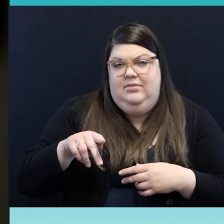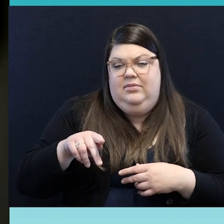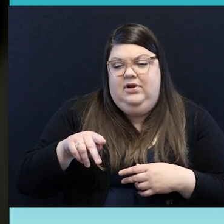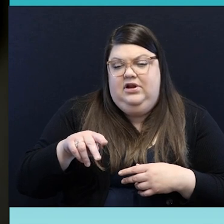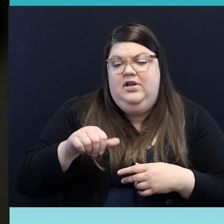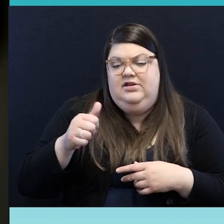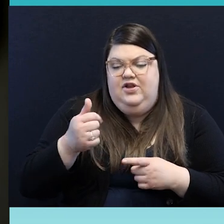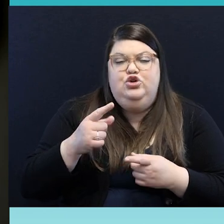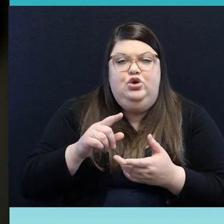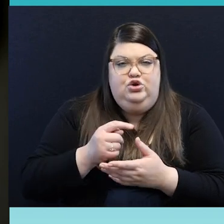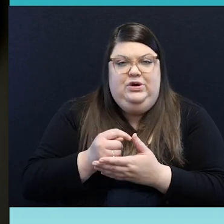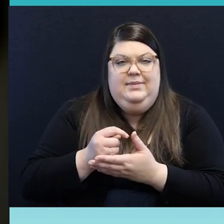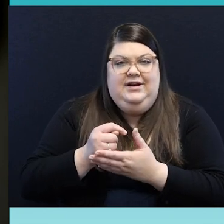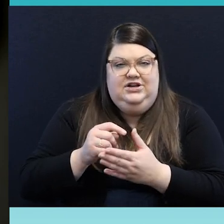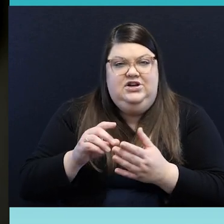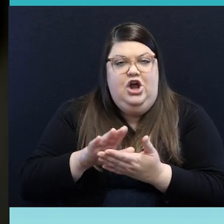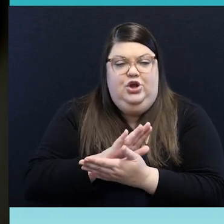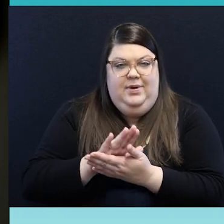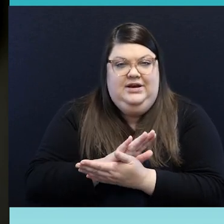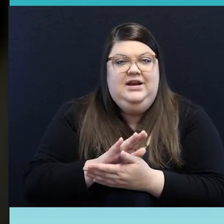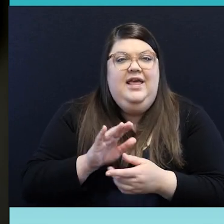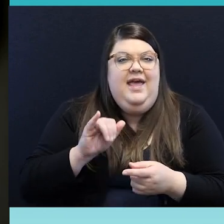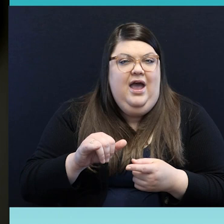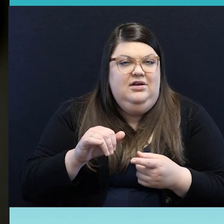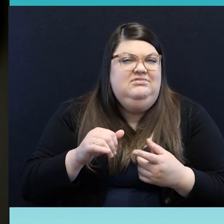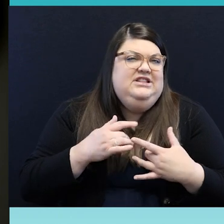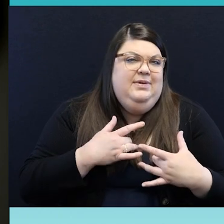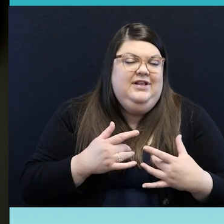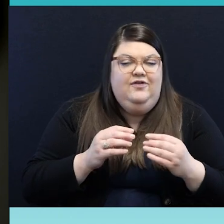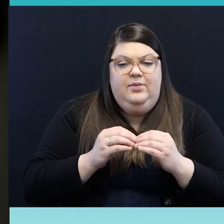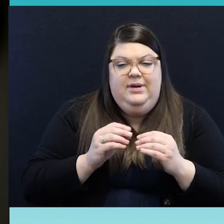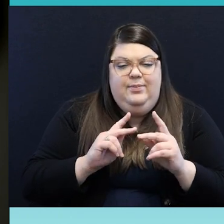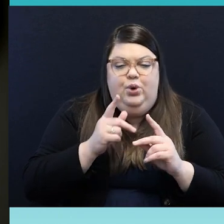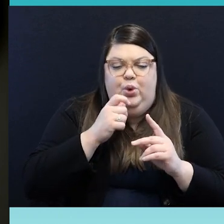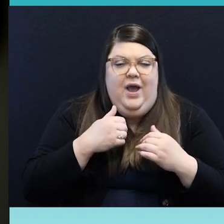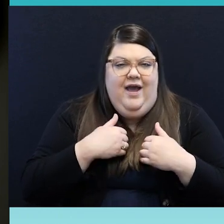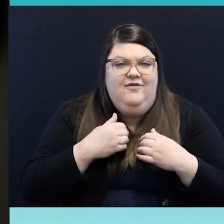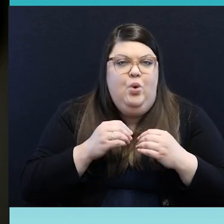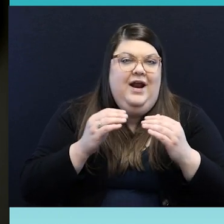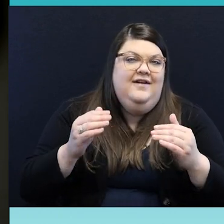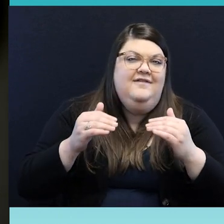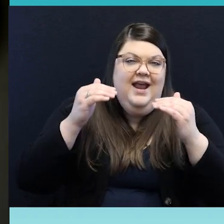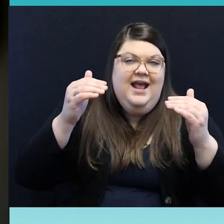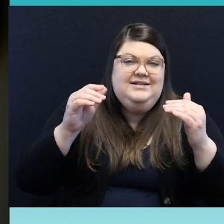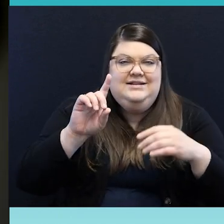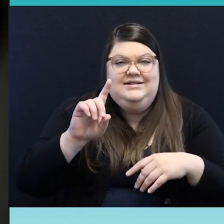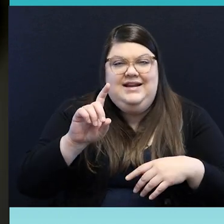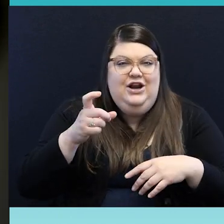document. And typically that's going to be for individuals who have a more advanced